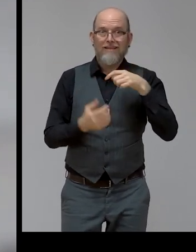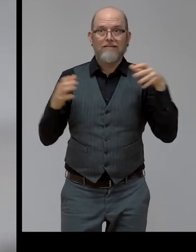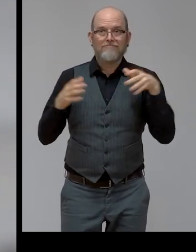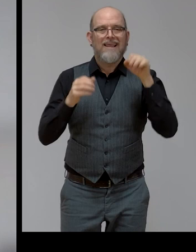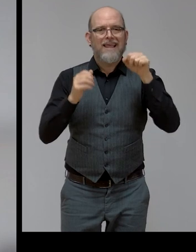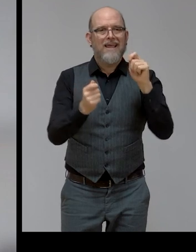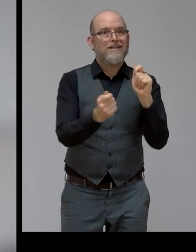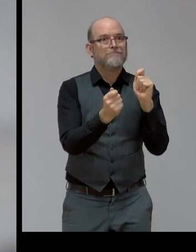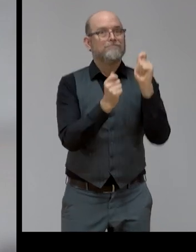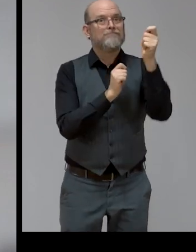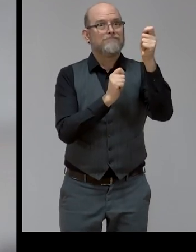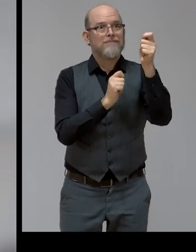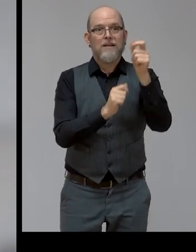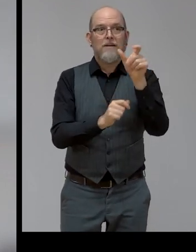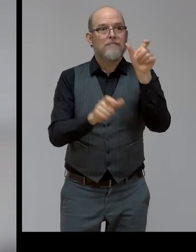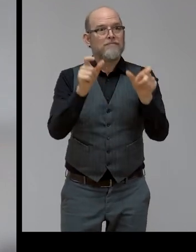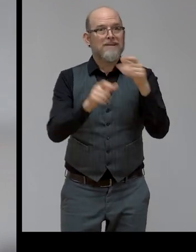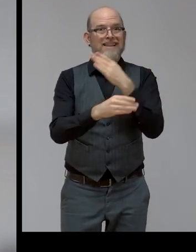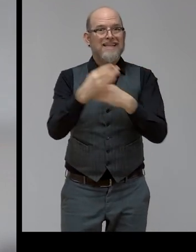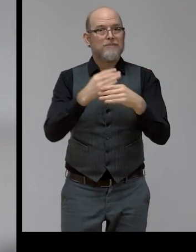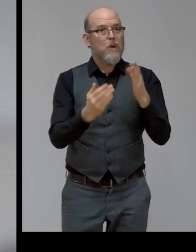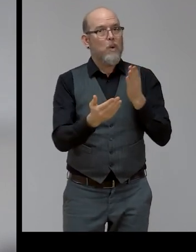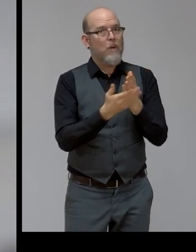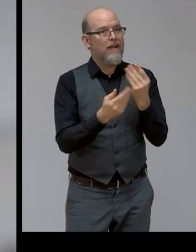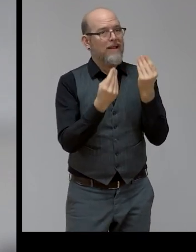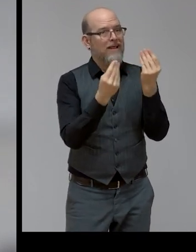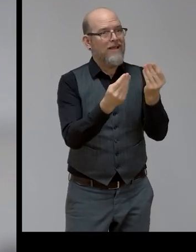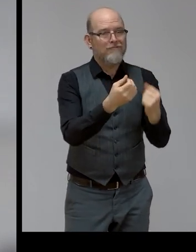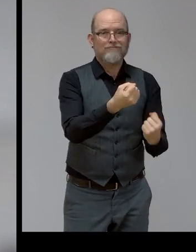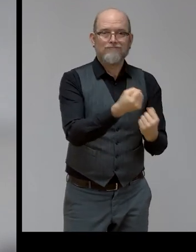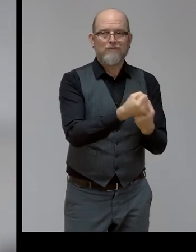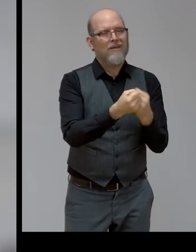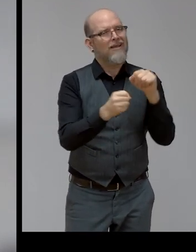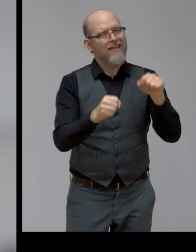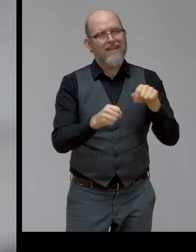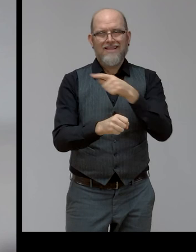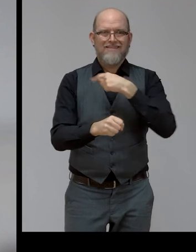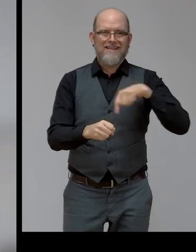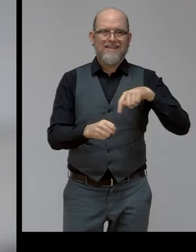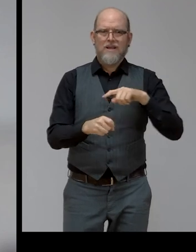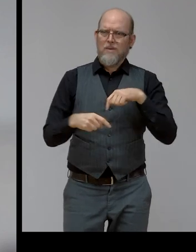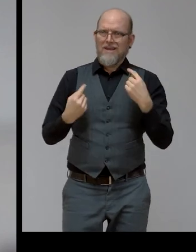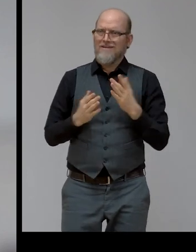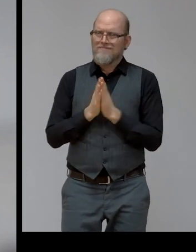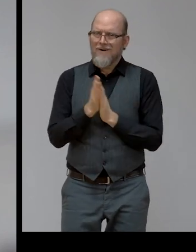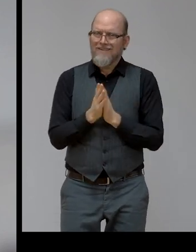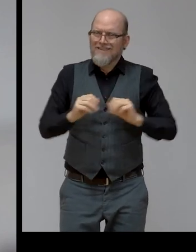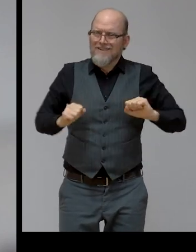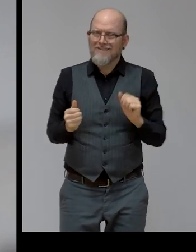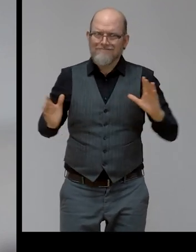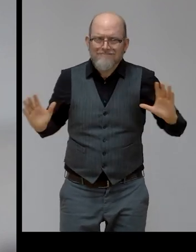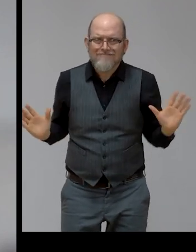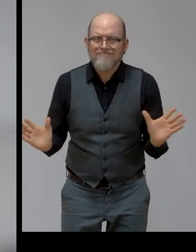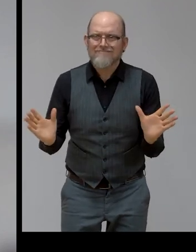with disabilities. And this is what we are keep going with, and we will do